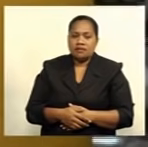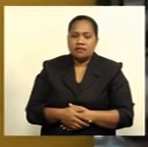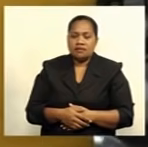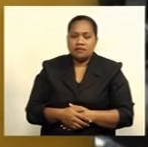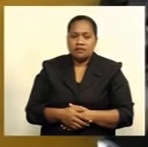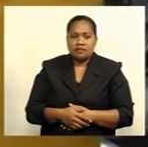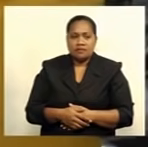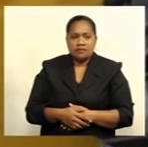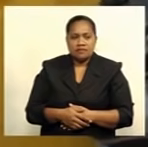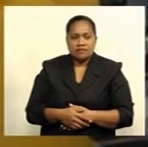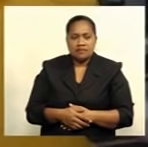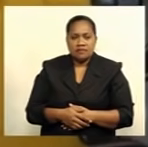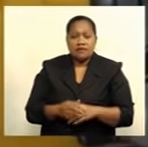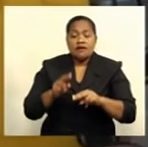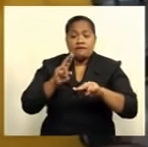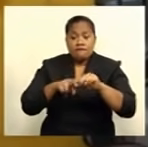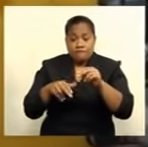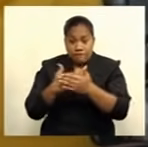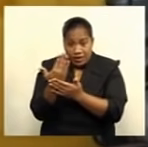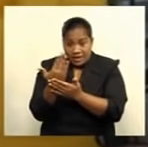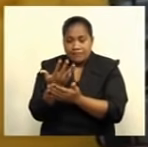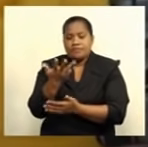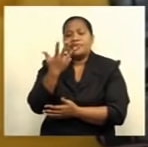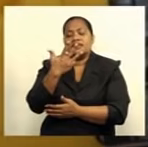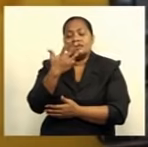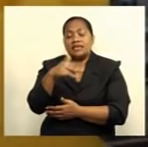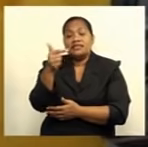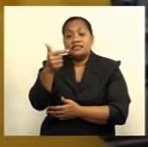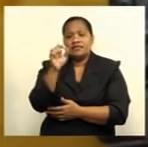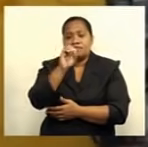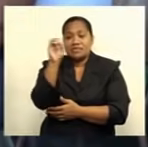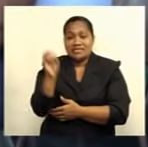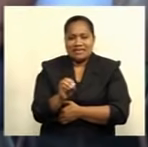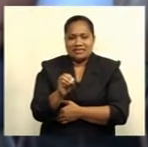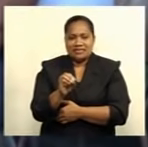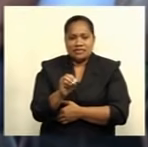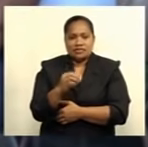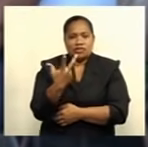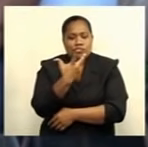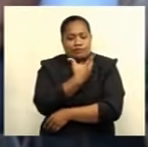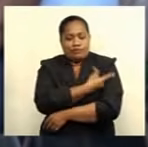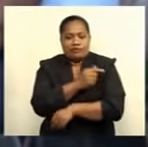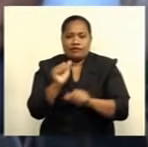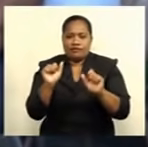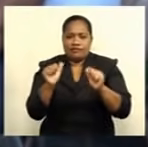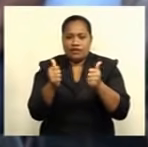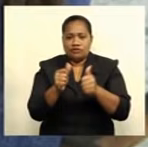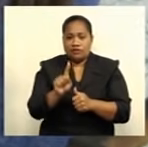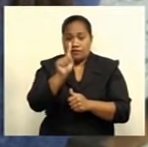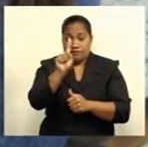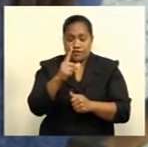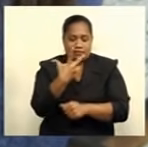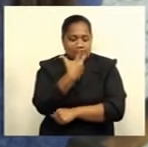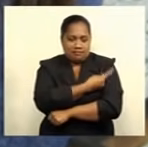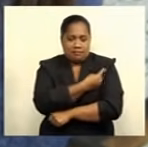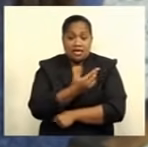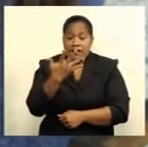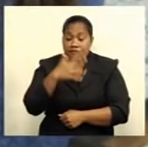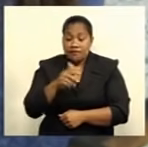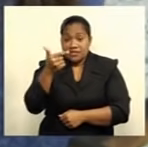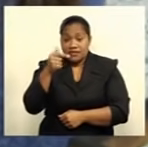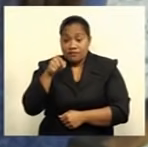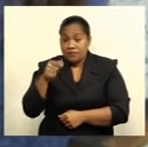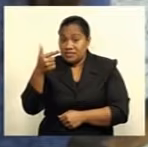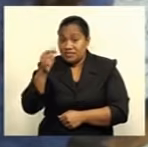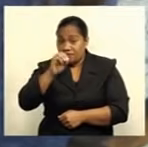vaccinated. As of Friday, 97% of target population have received at least one dose and 57.7% are